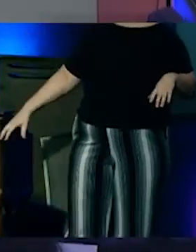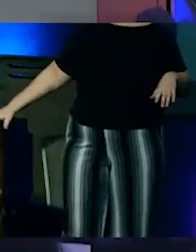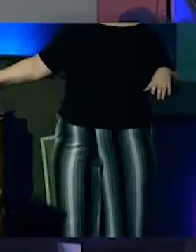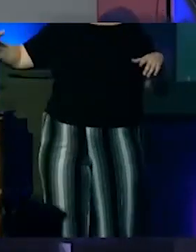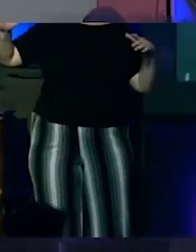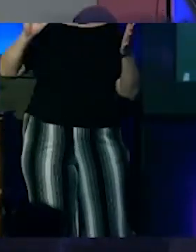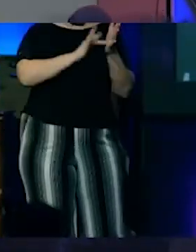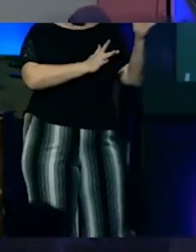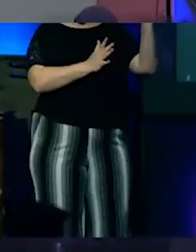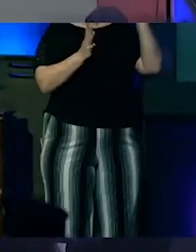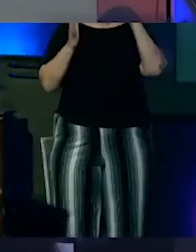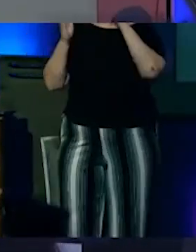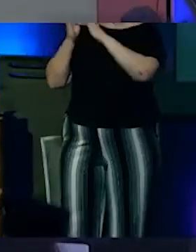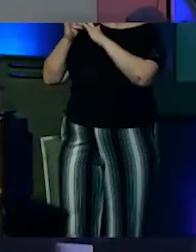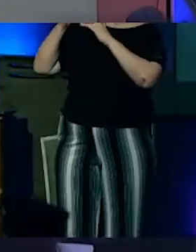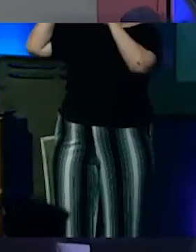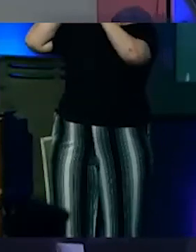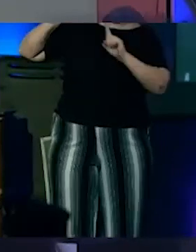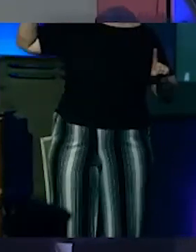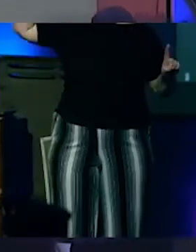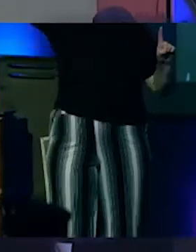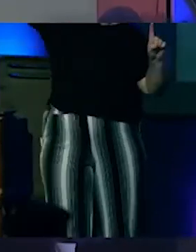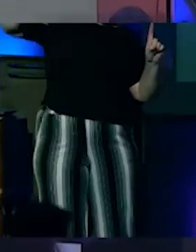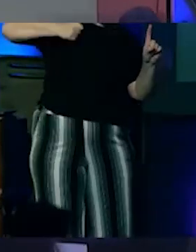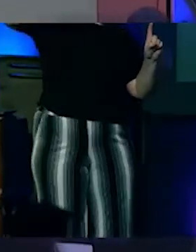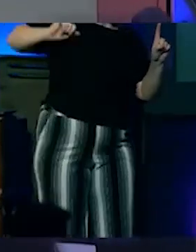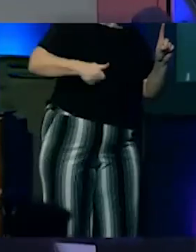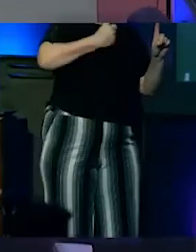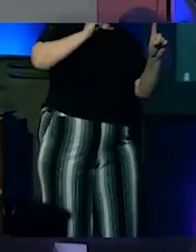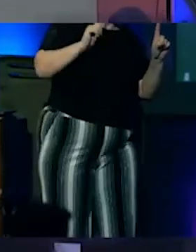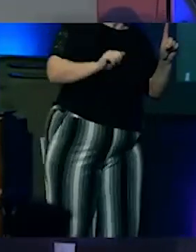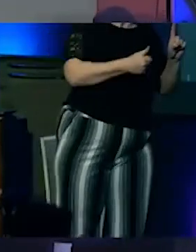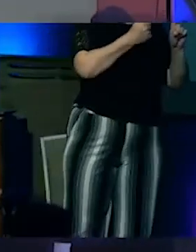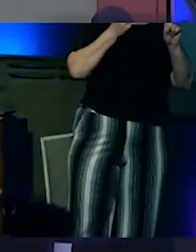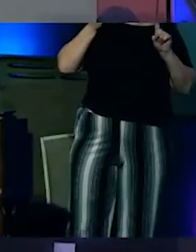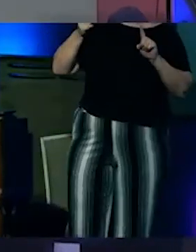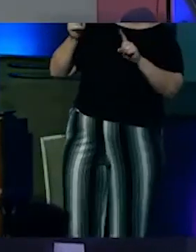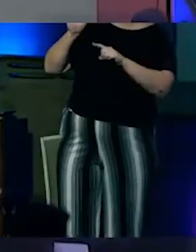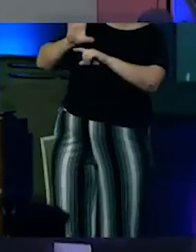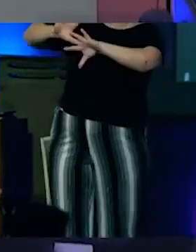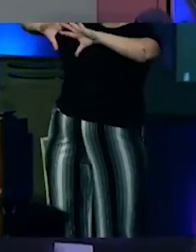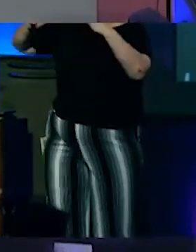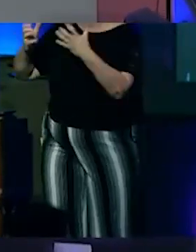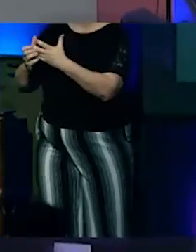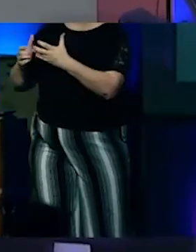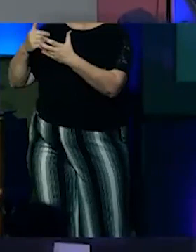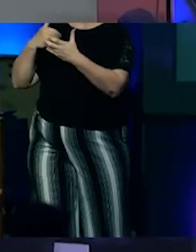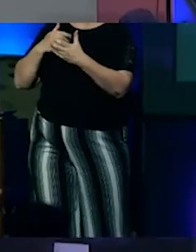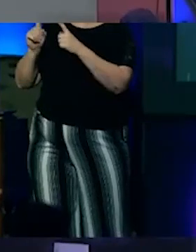praise. Jesus sought me when a stranger,